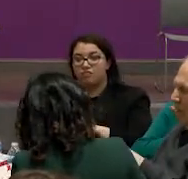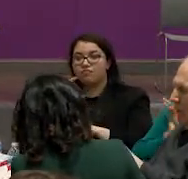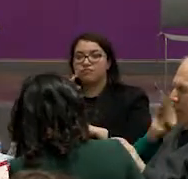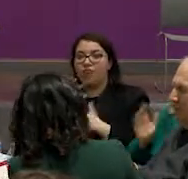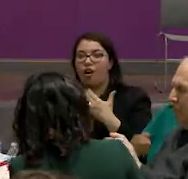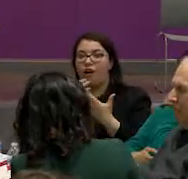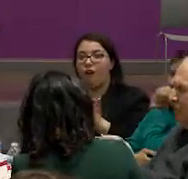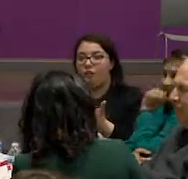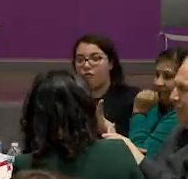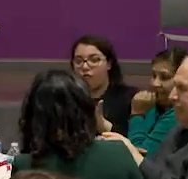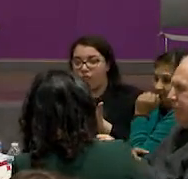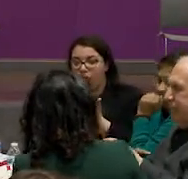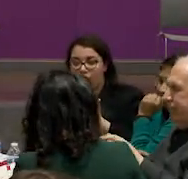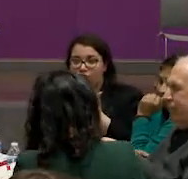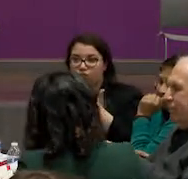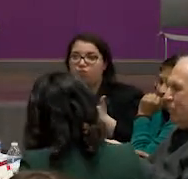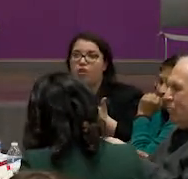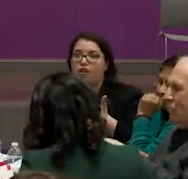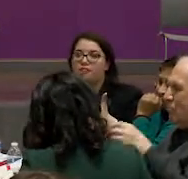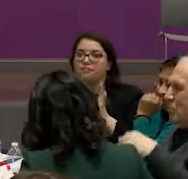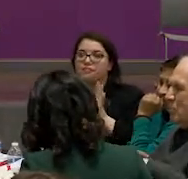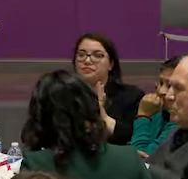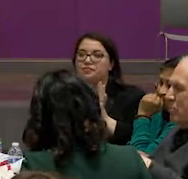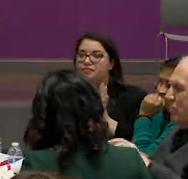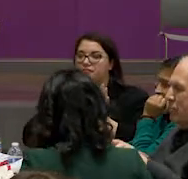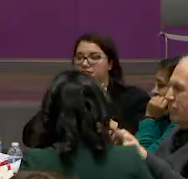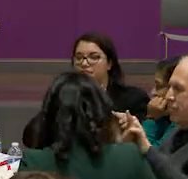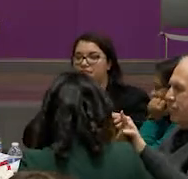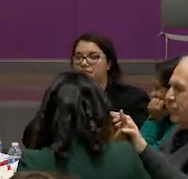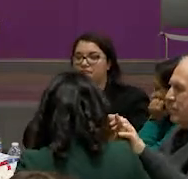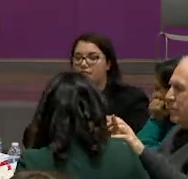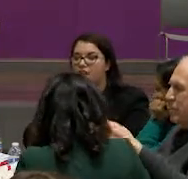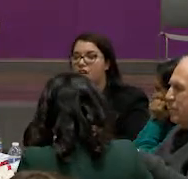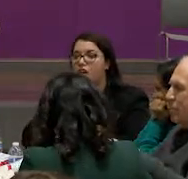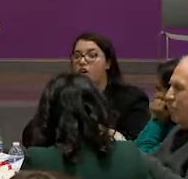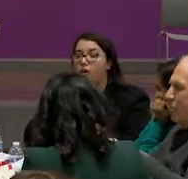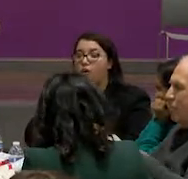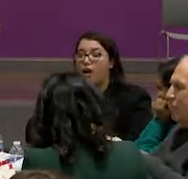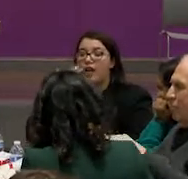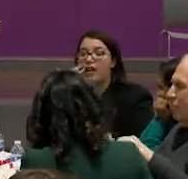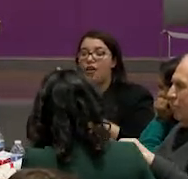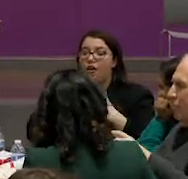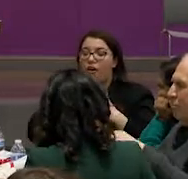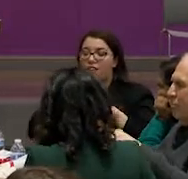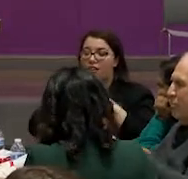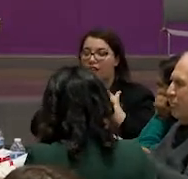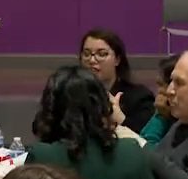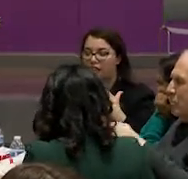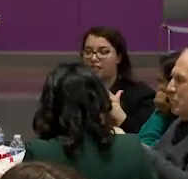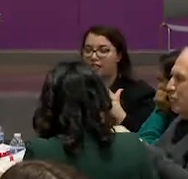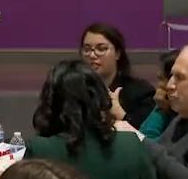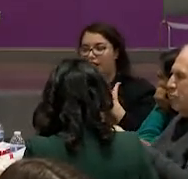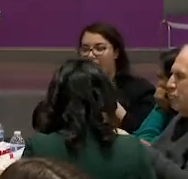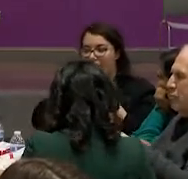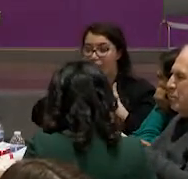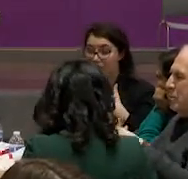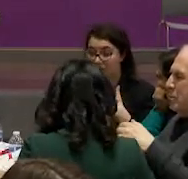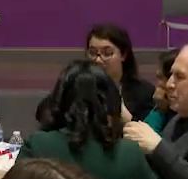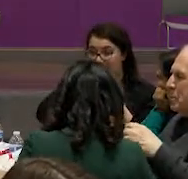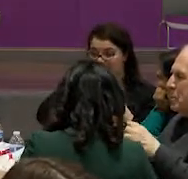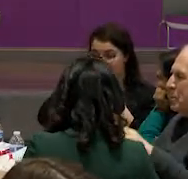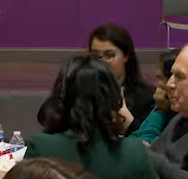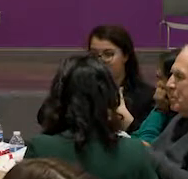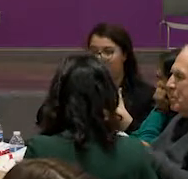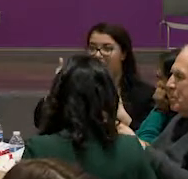into office. And so I know from experience that there's some categories that are trading in 20s and 50s. And I know